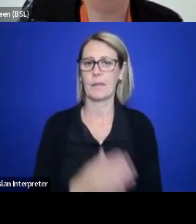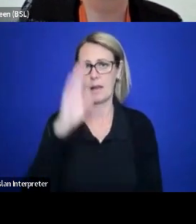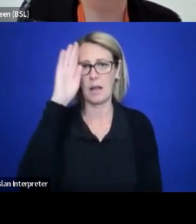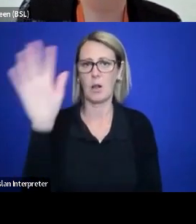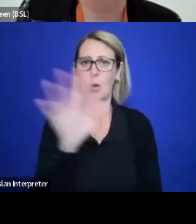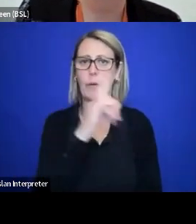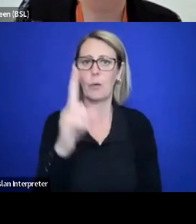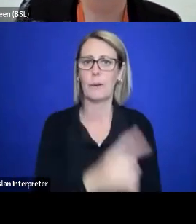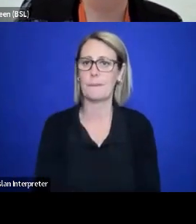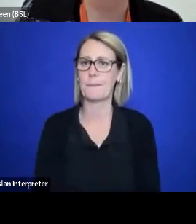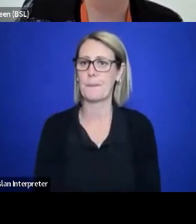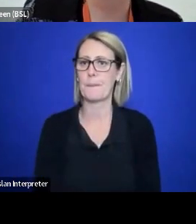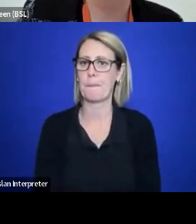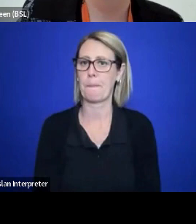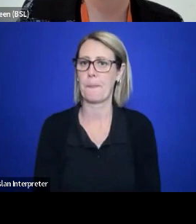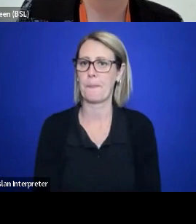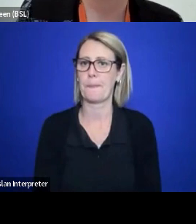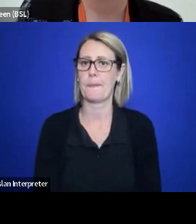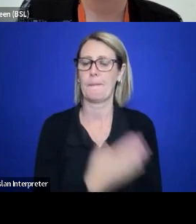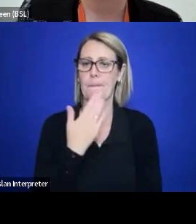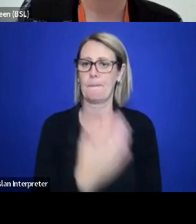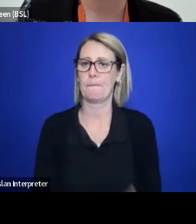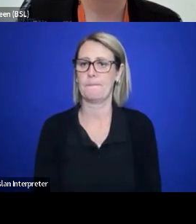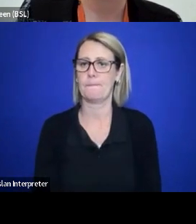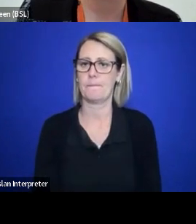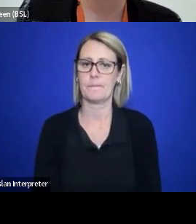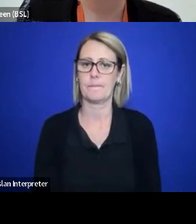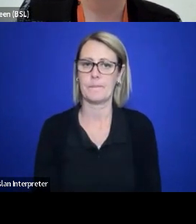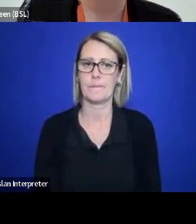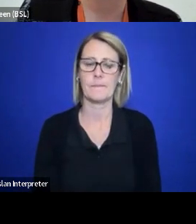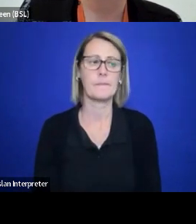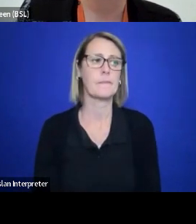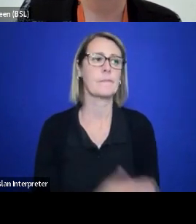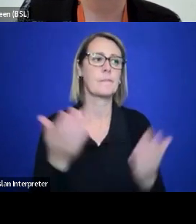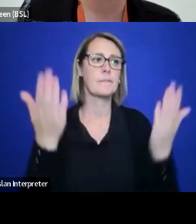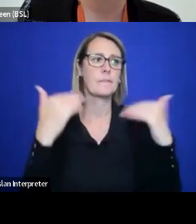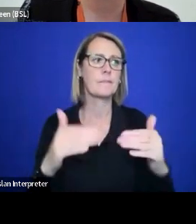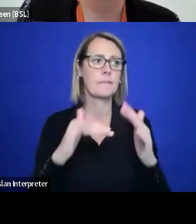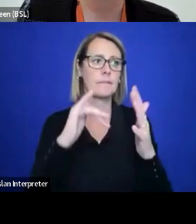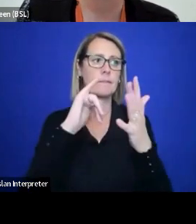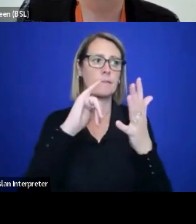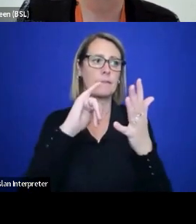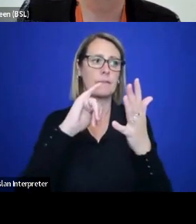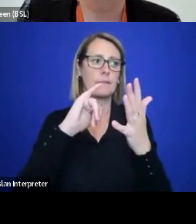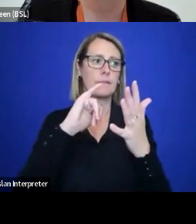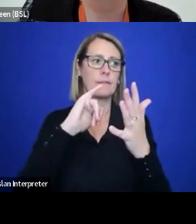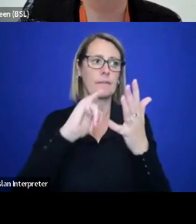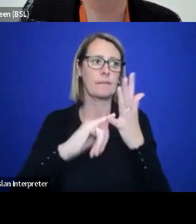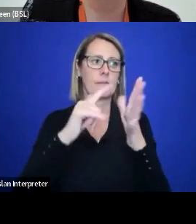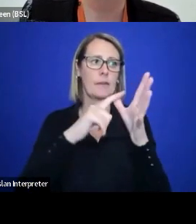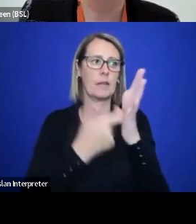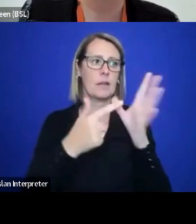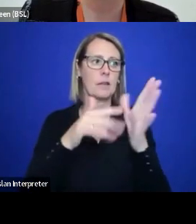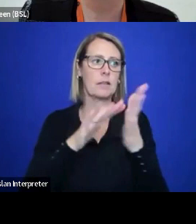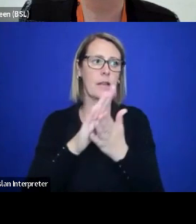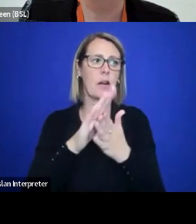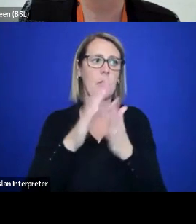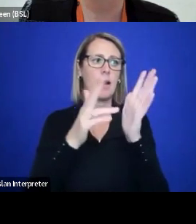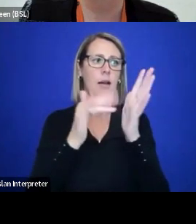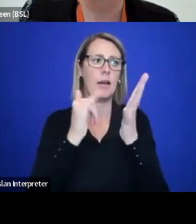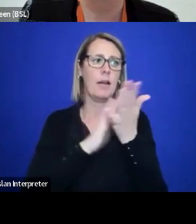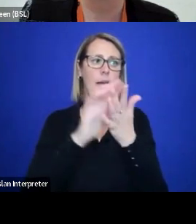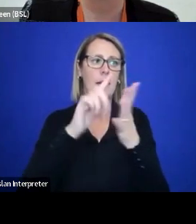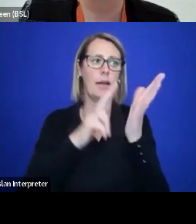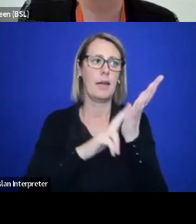everybody. Thanks, Gina. Our next panelist is Sarah Hanouna. So Sarah Hanouna